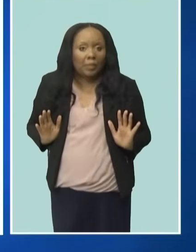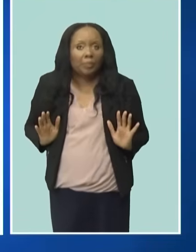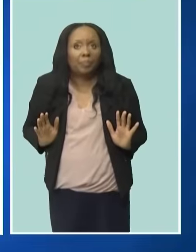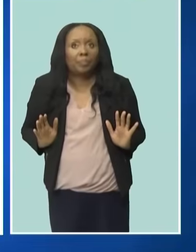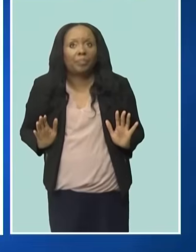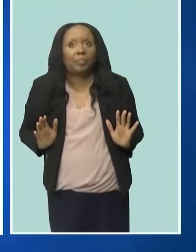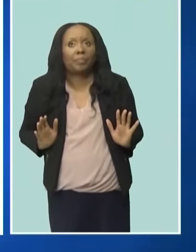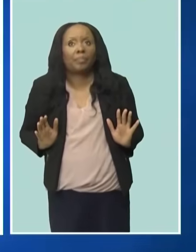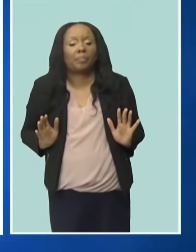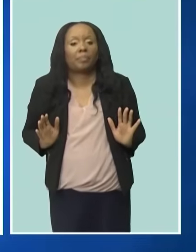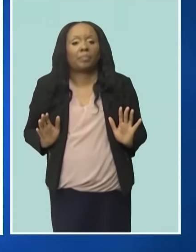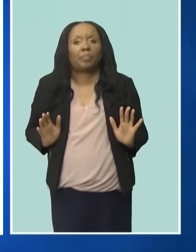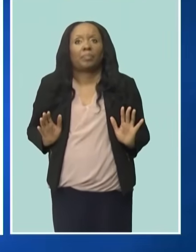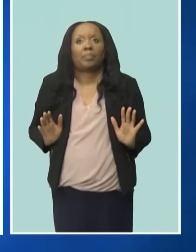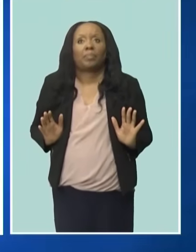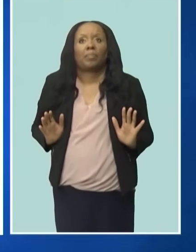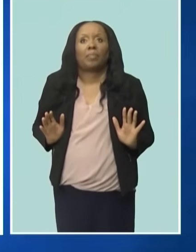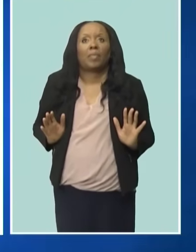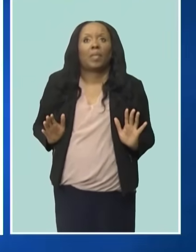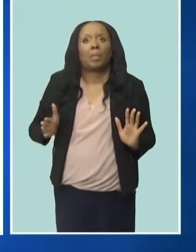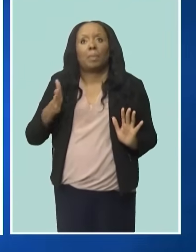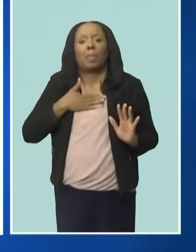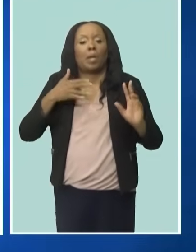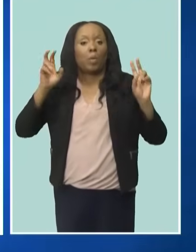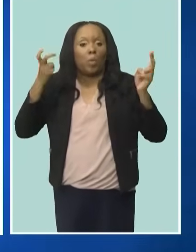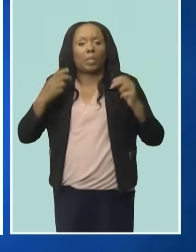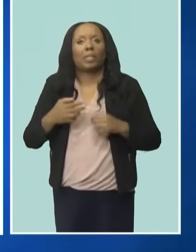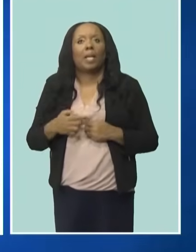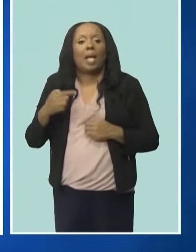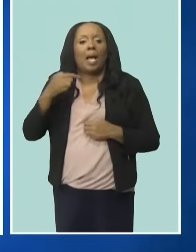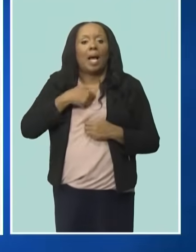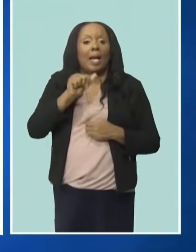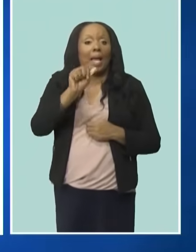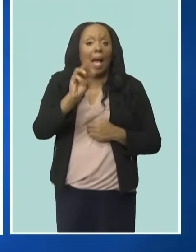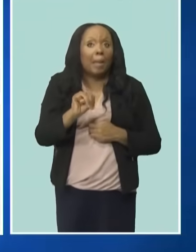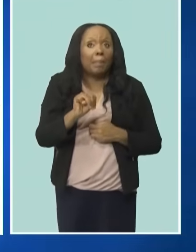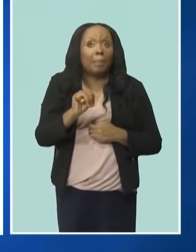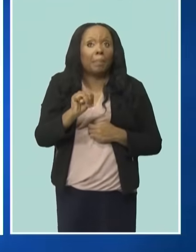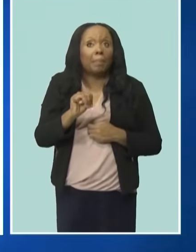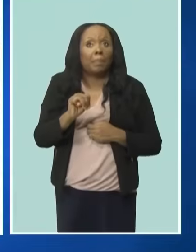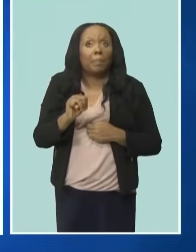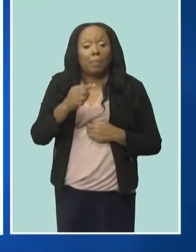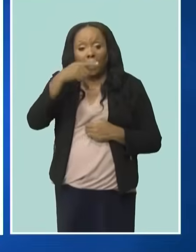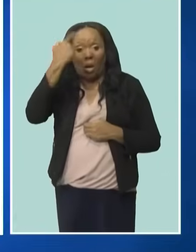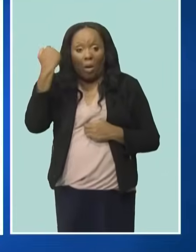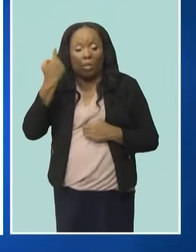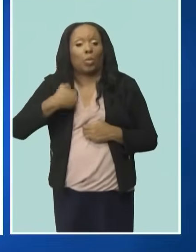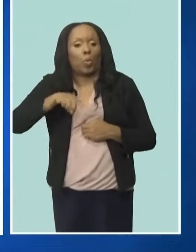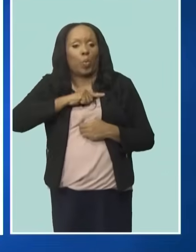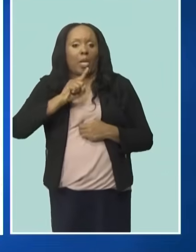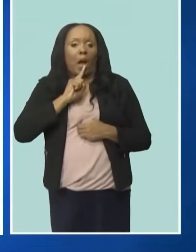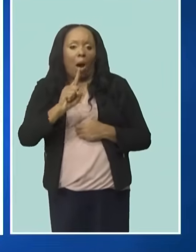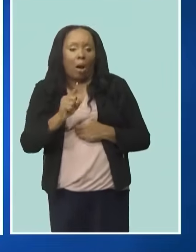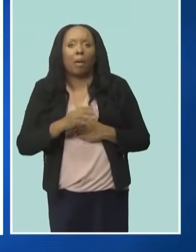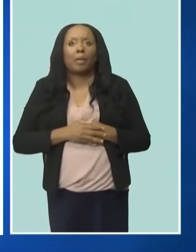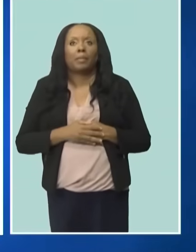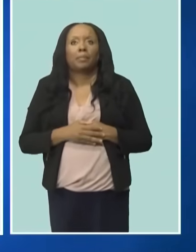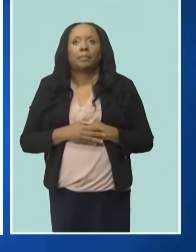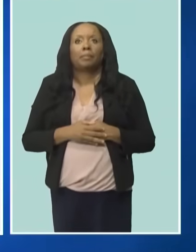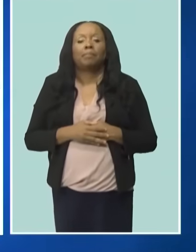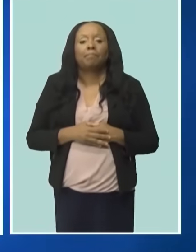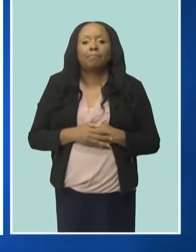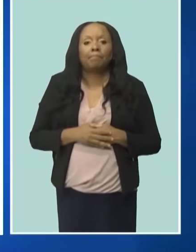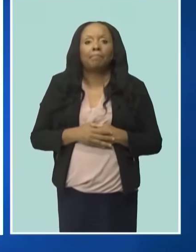have adopted a quote, which is, I am because we are. And as the curtains close Friday on the